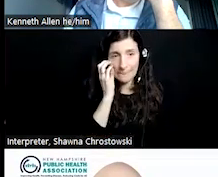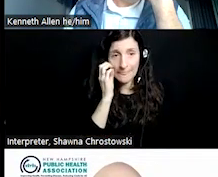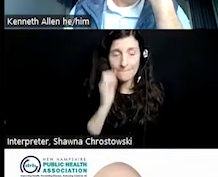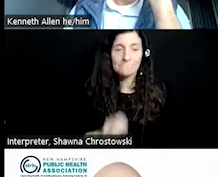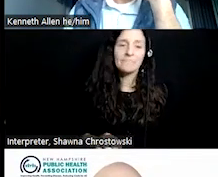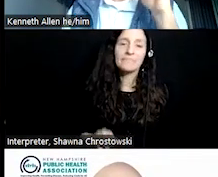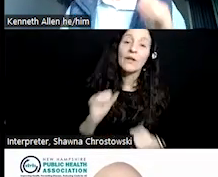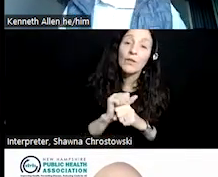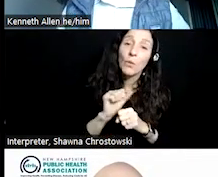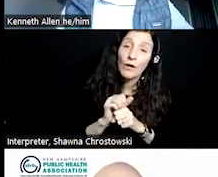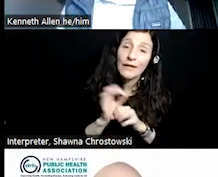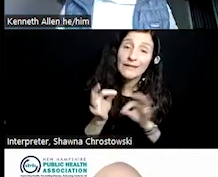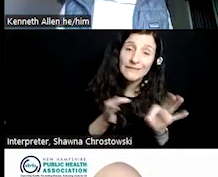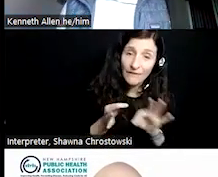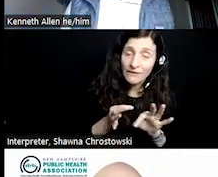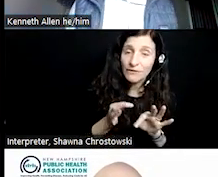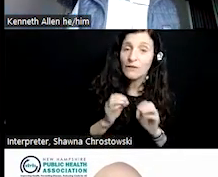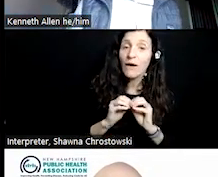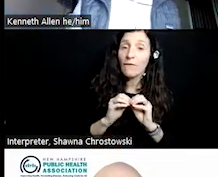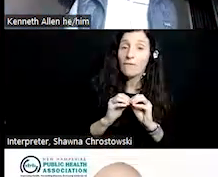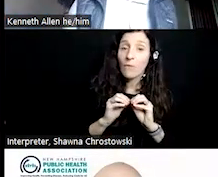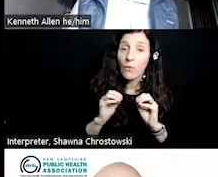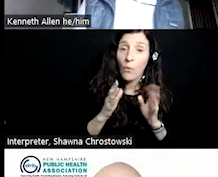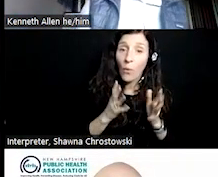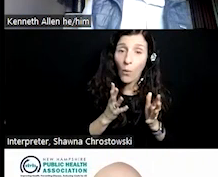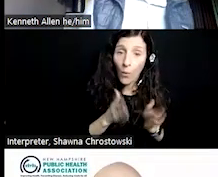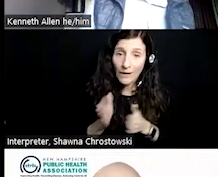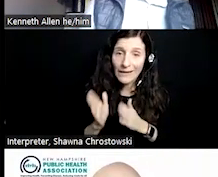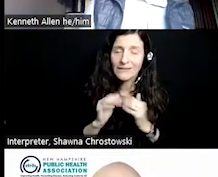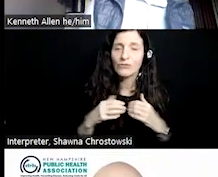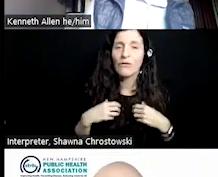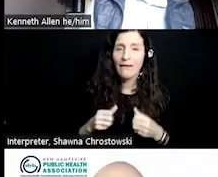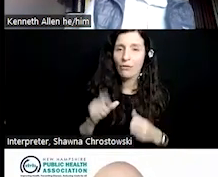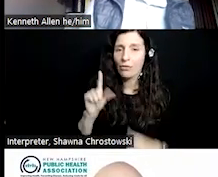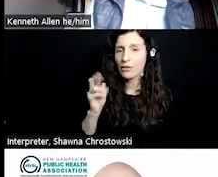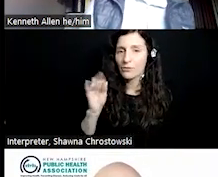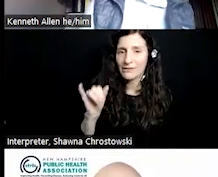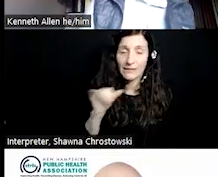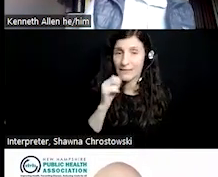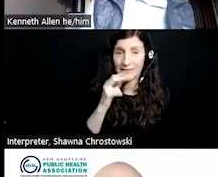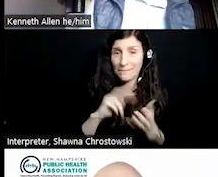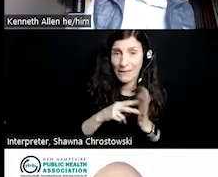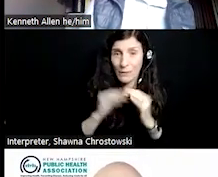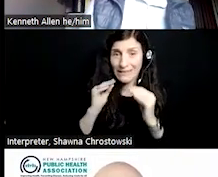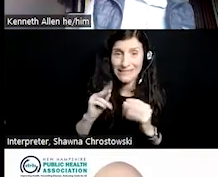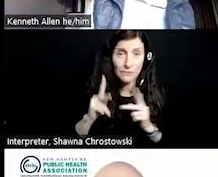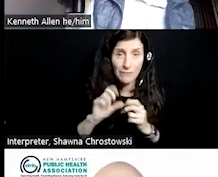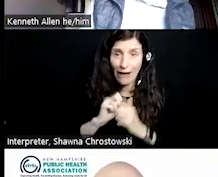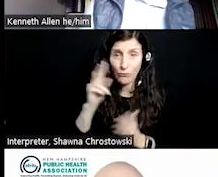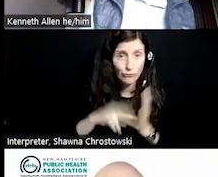working definition of organizational health literacy. Health literacy is not literacy. We're not teaching people how to read, and we're not laying